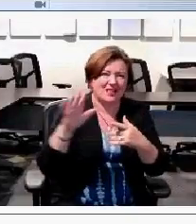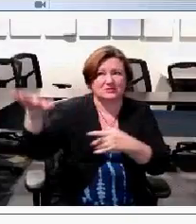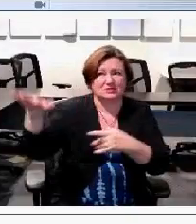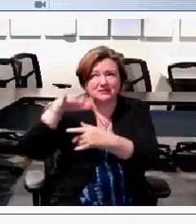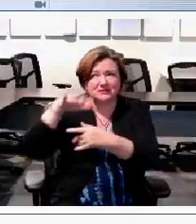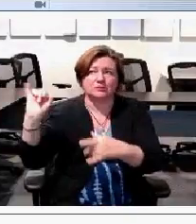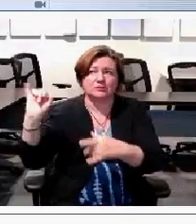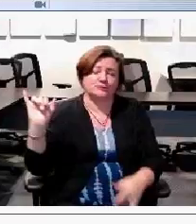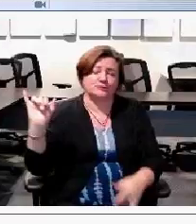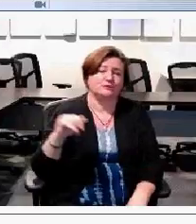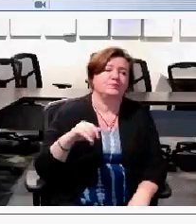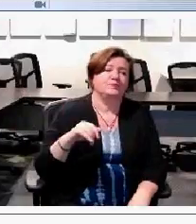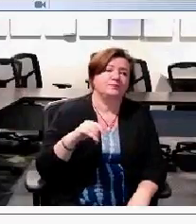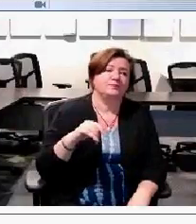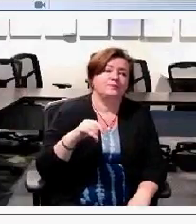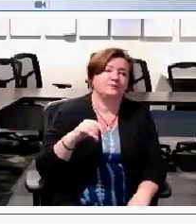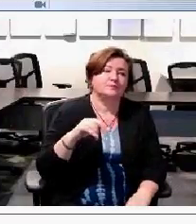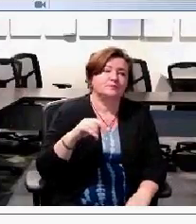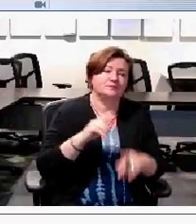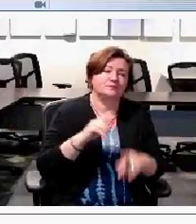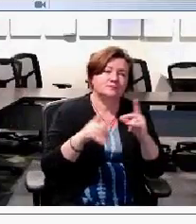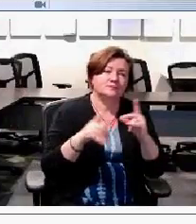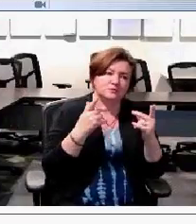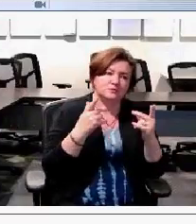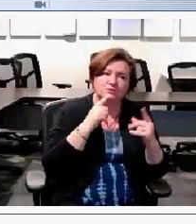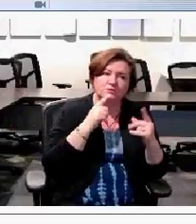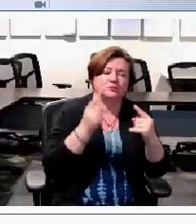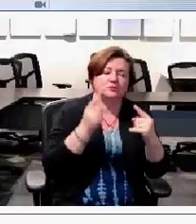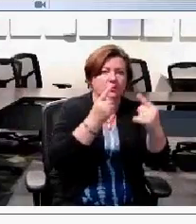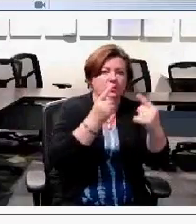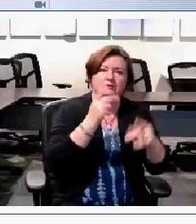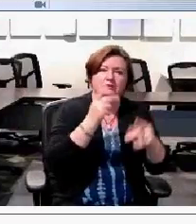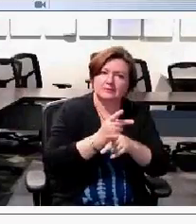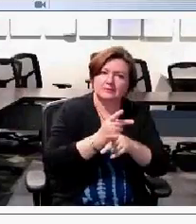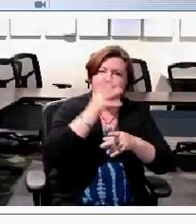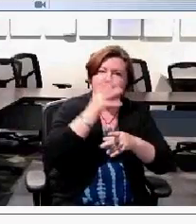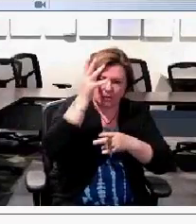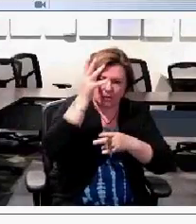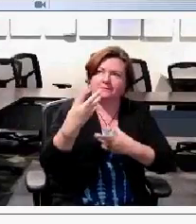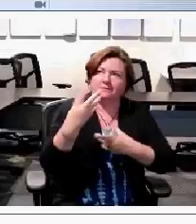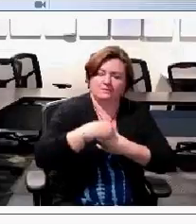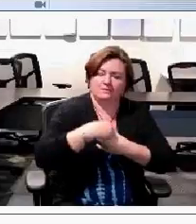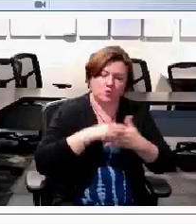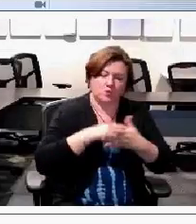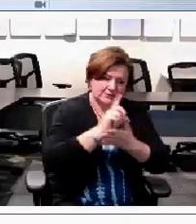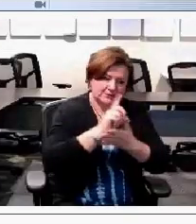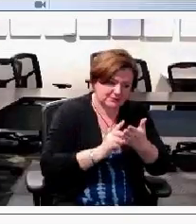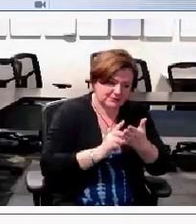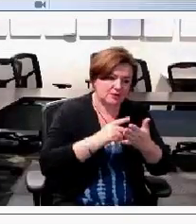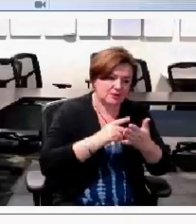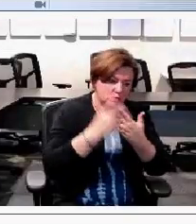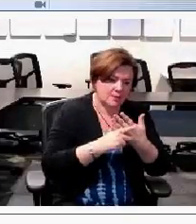But I said that's something we need to strive for, to keep those parents in mind when we're designing